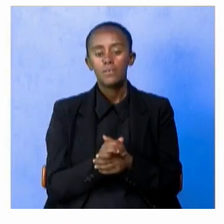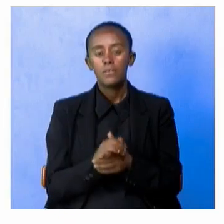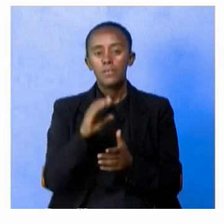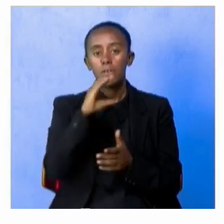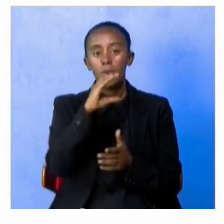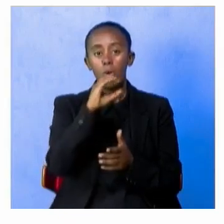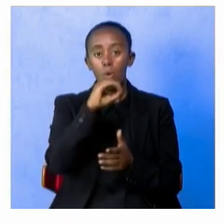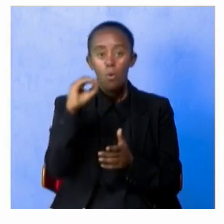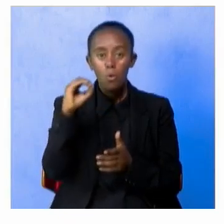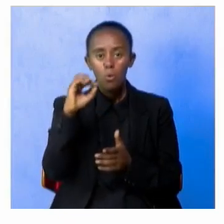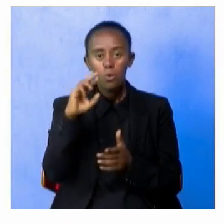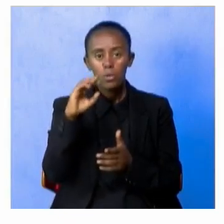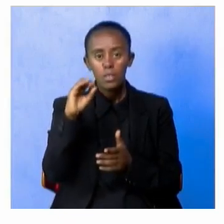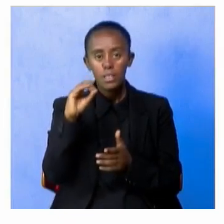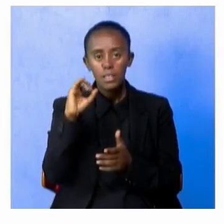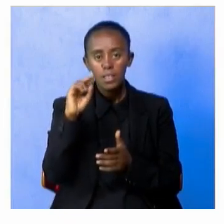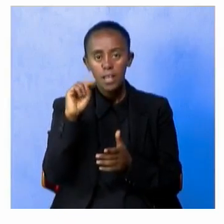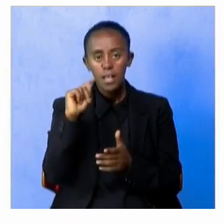coordinating